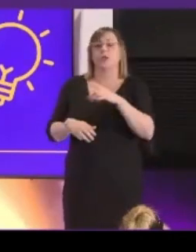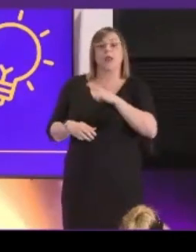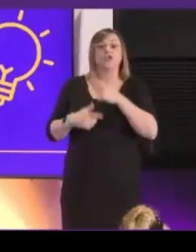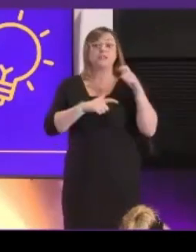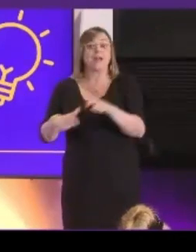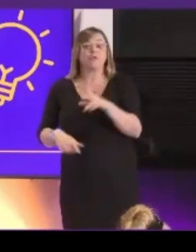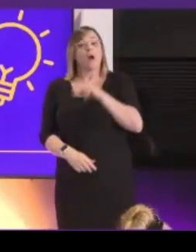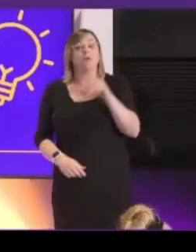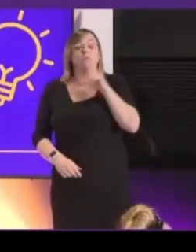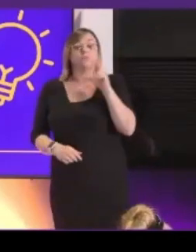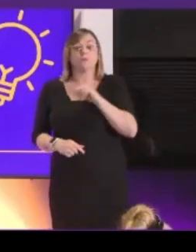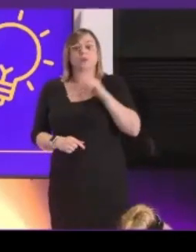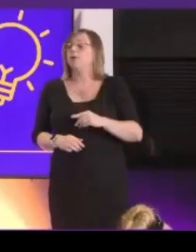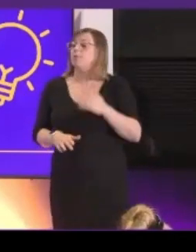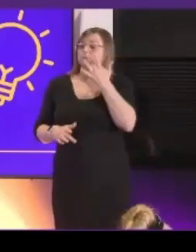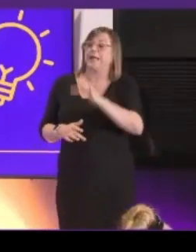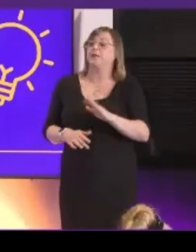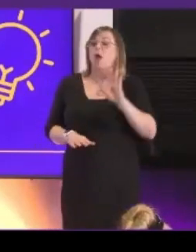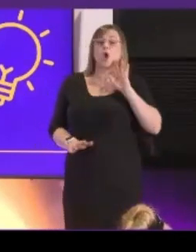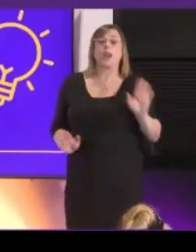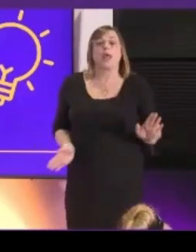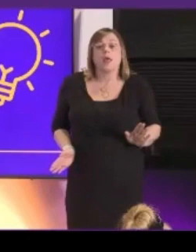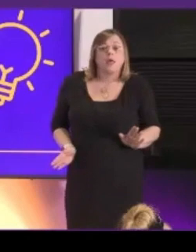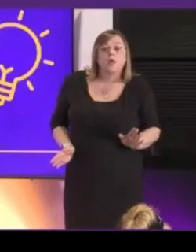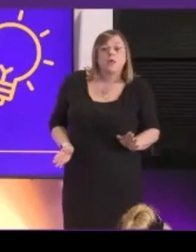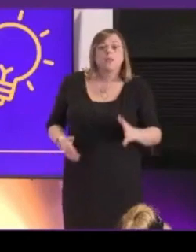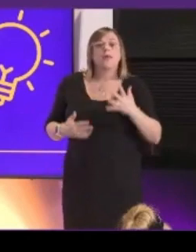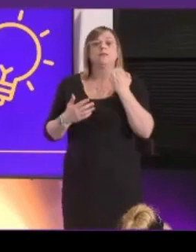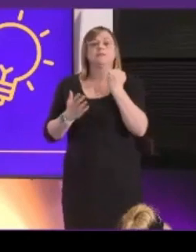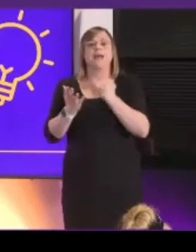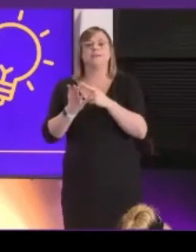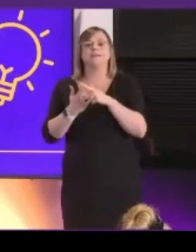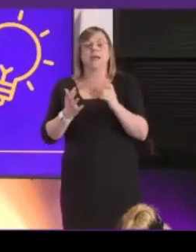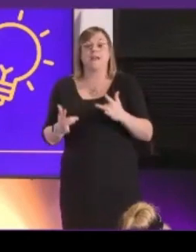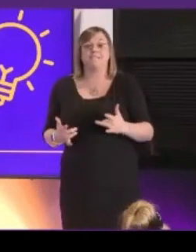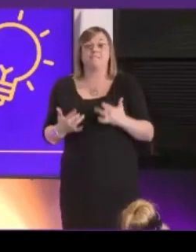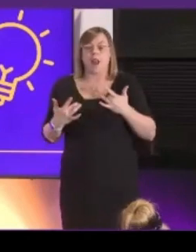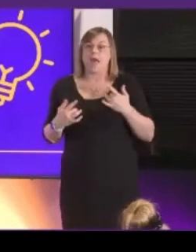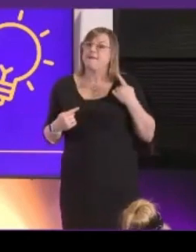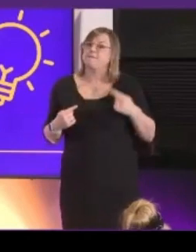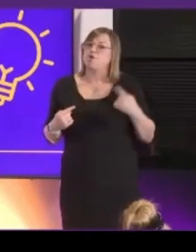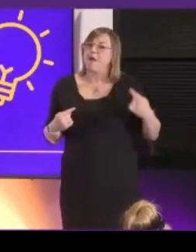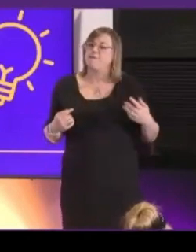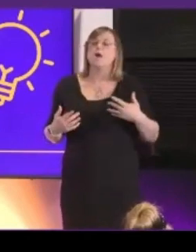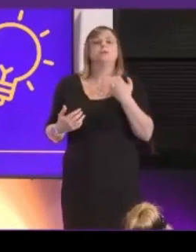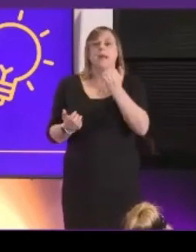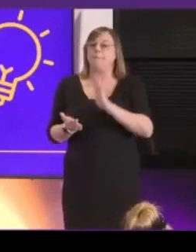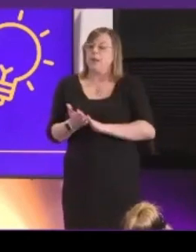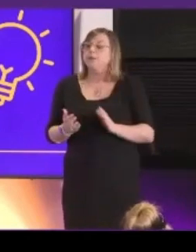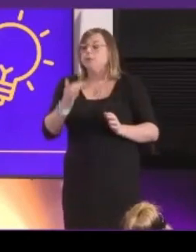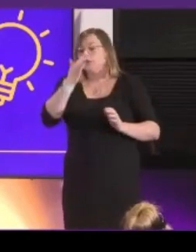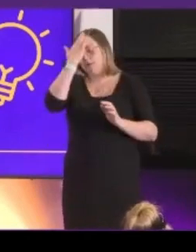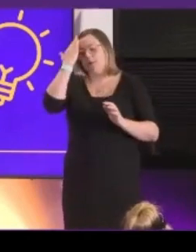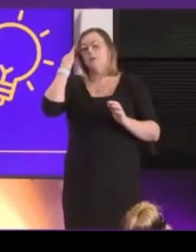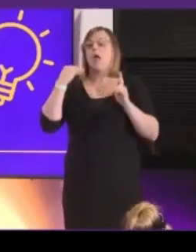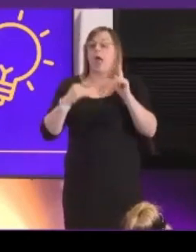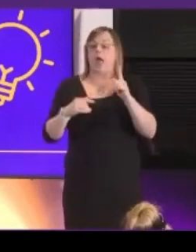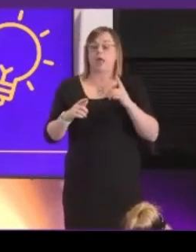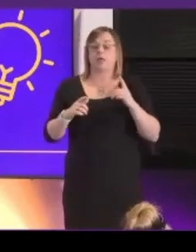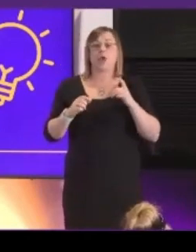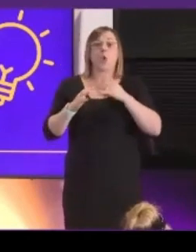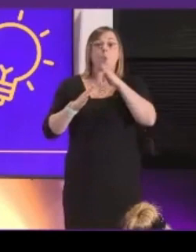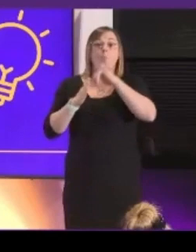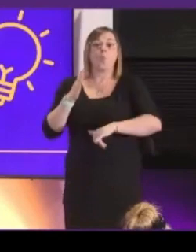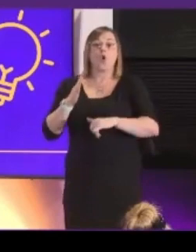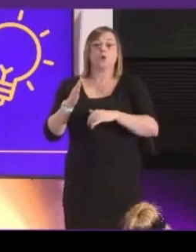speaking, pretend that I couldn't hear. And then about 10 seconds, which felt like 10 minutes, I pulled up a Word